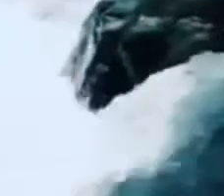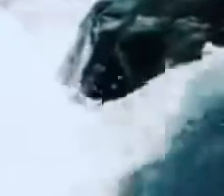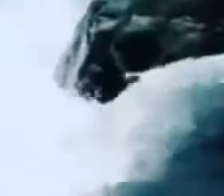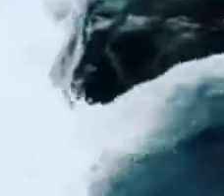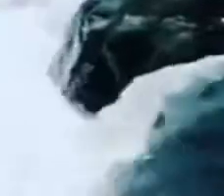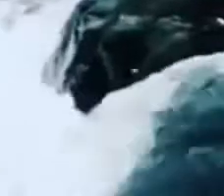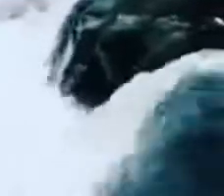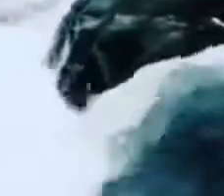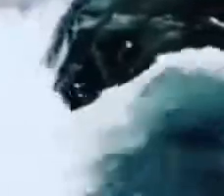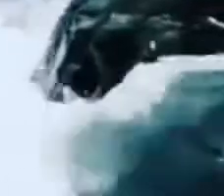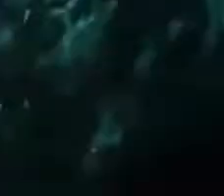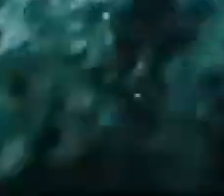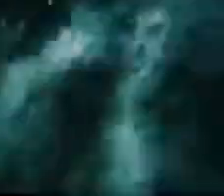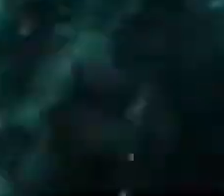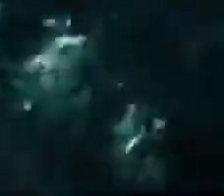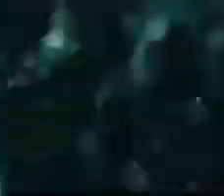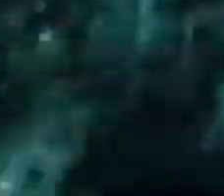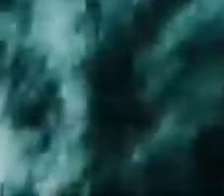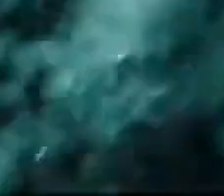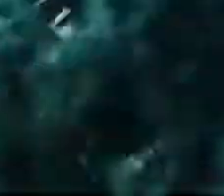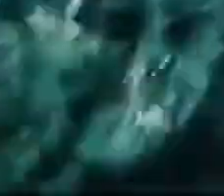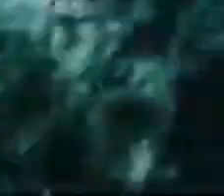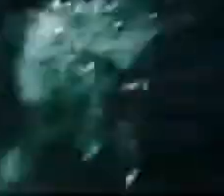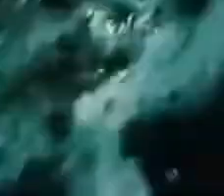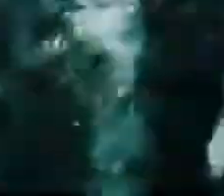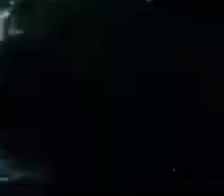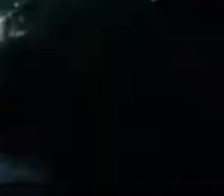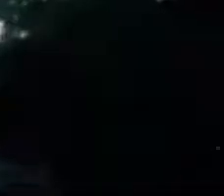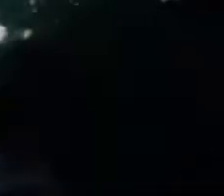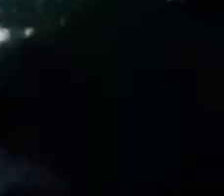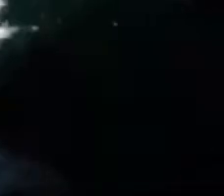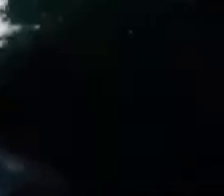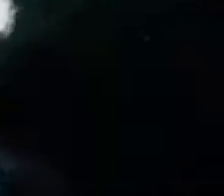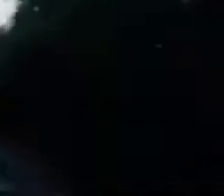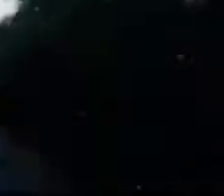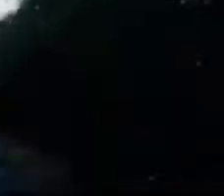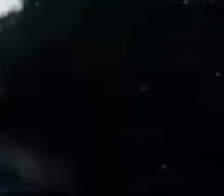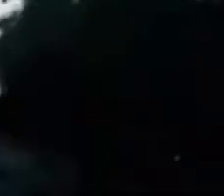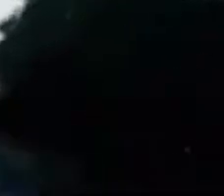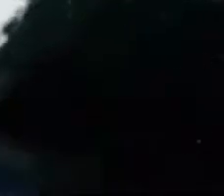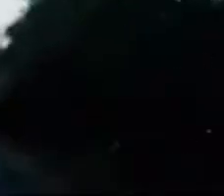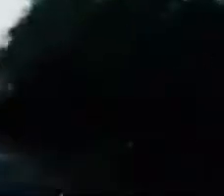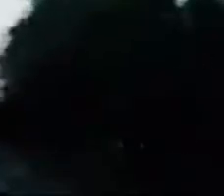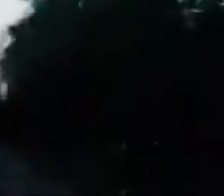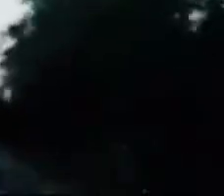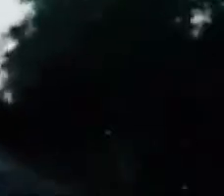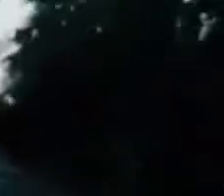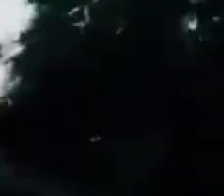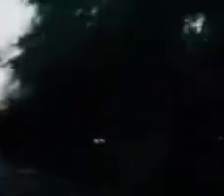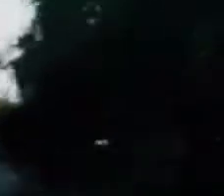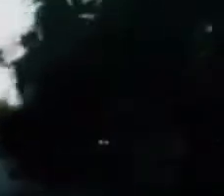lead. You lift me to heaven. You fill me with